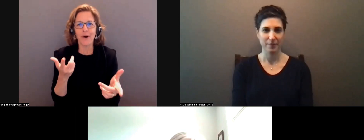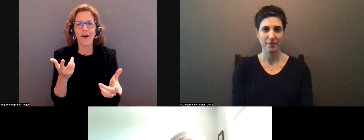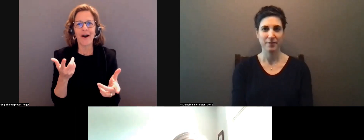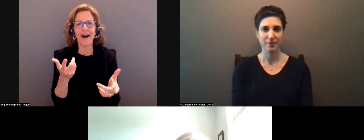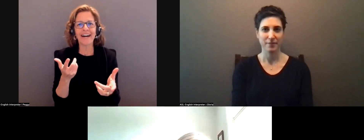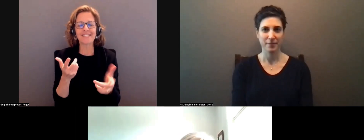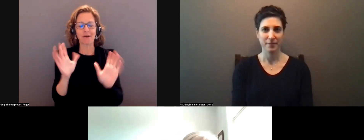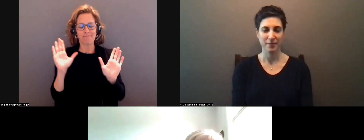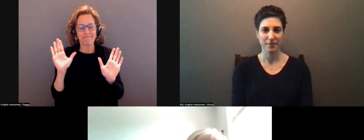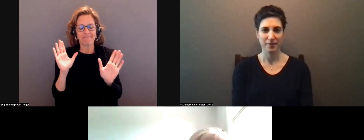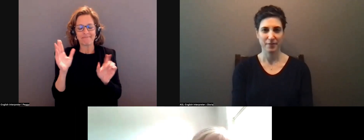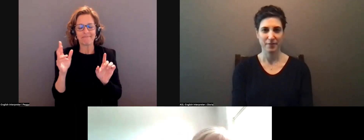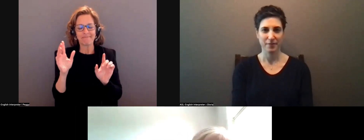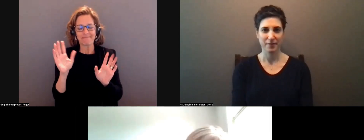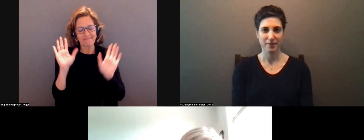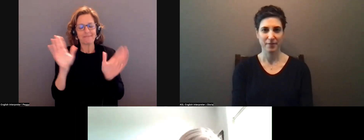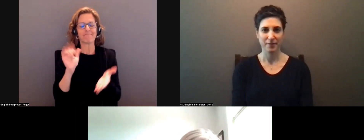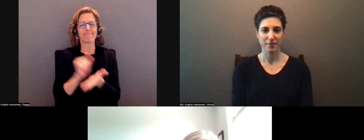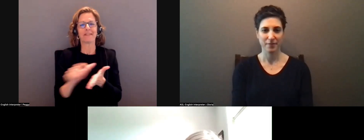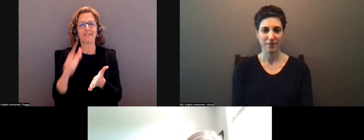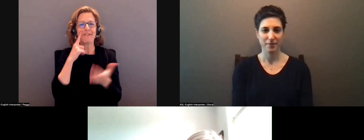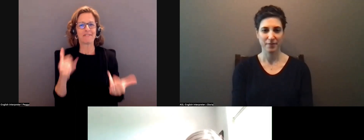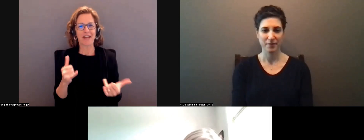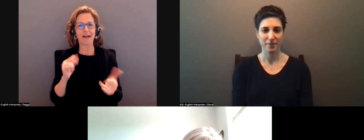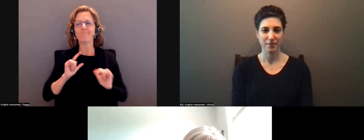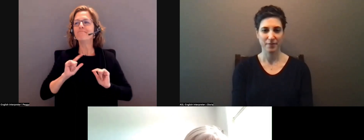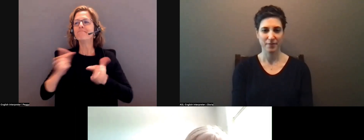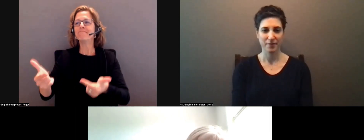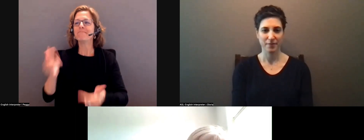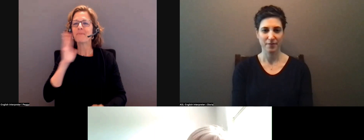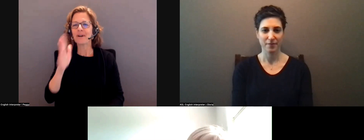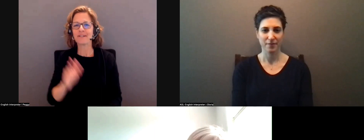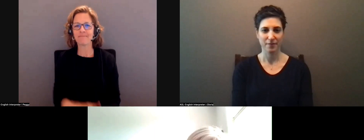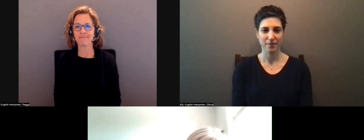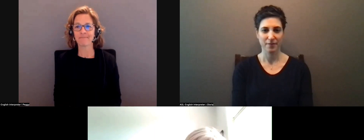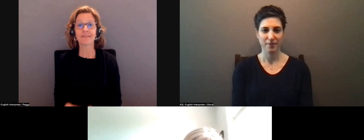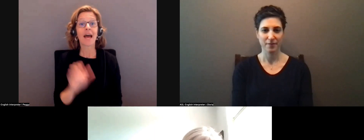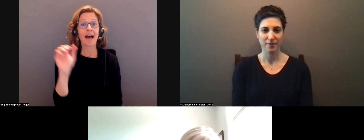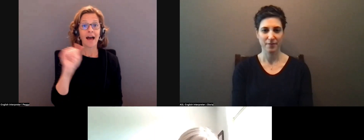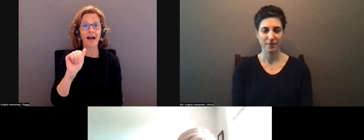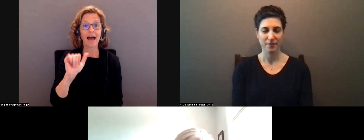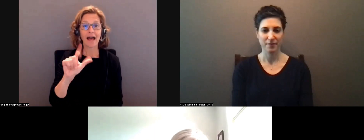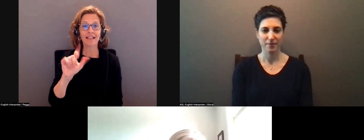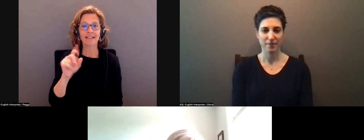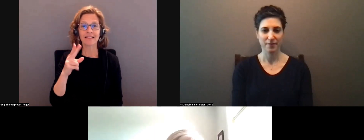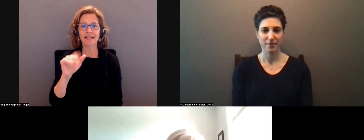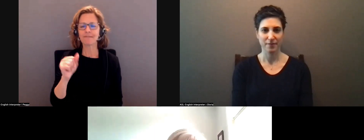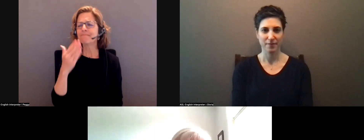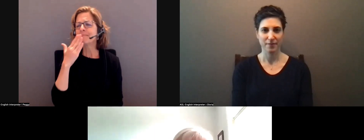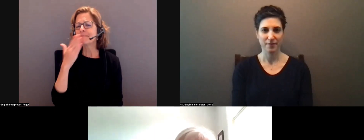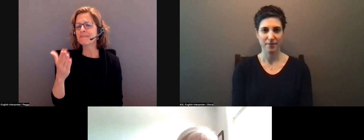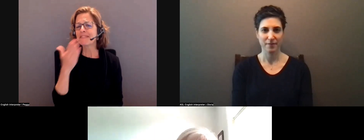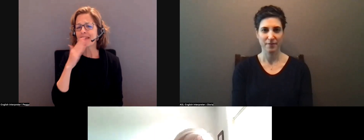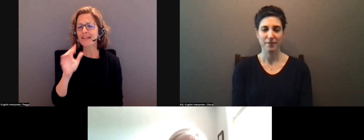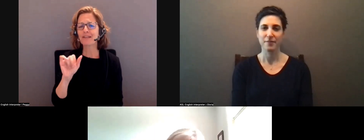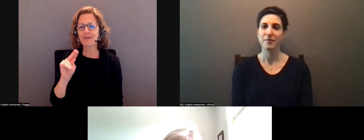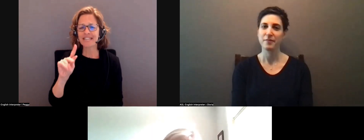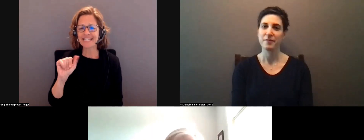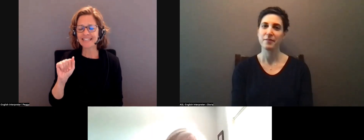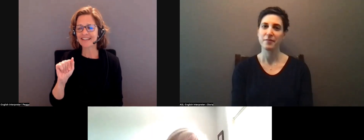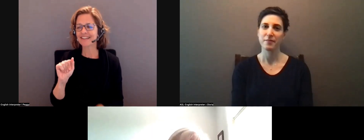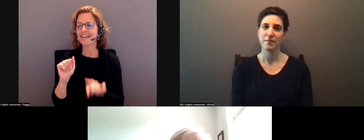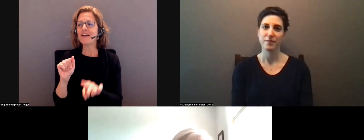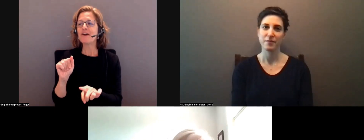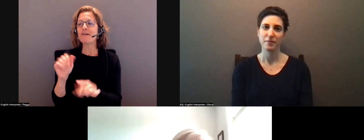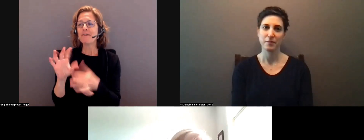the next person have their turn. Awesome. Thanks so much, Anita, and appreciate that you covered not only, I think, the